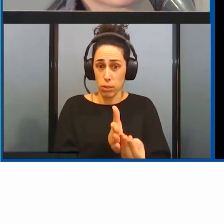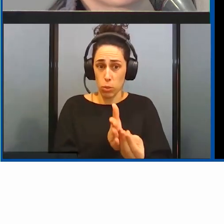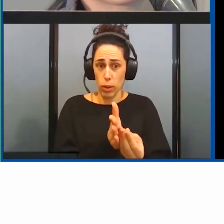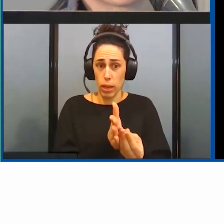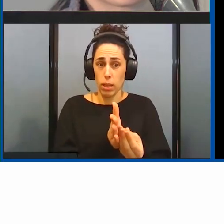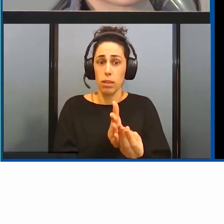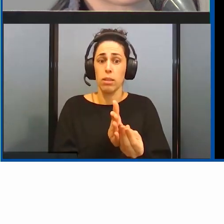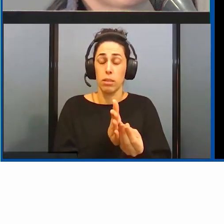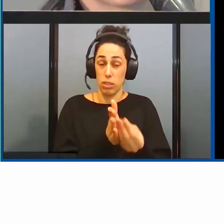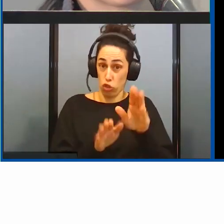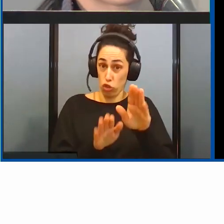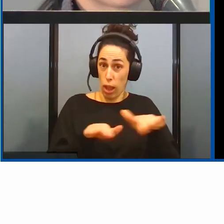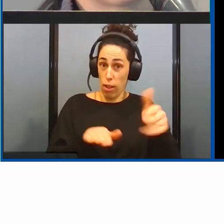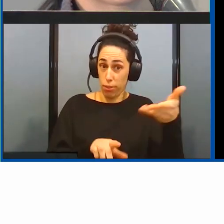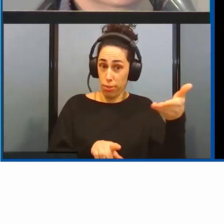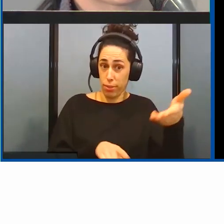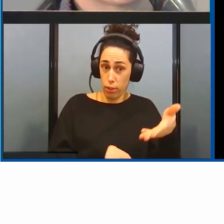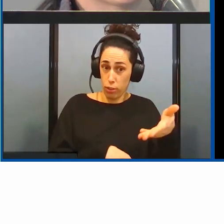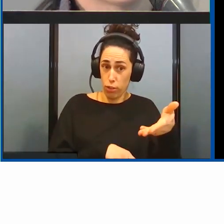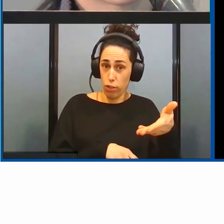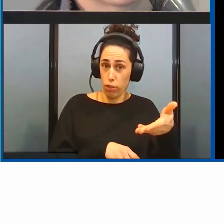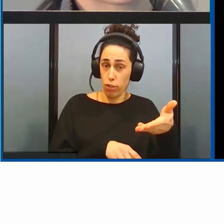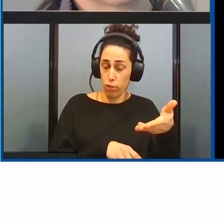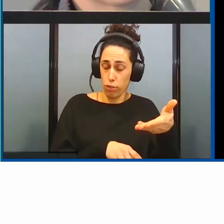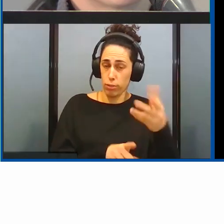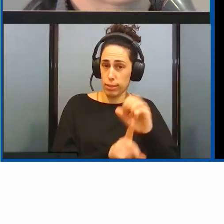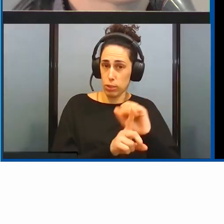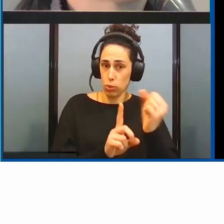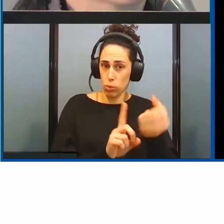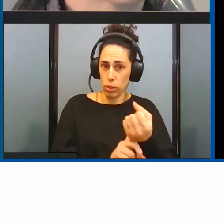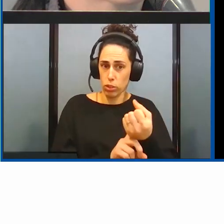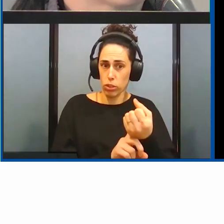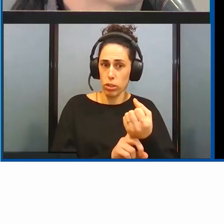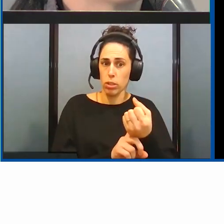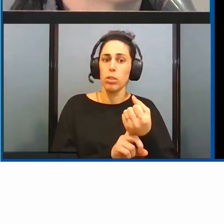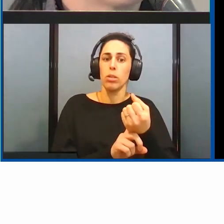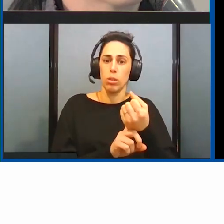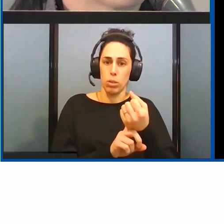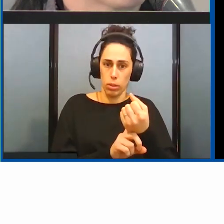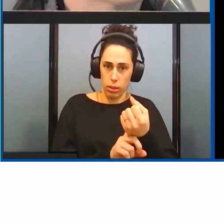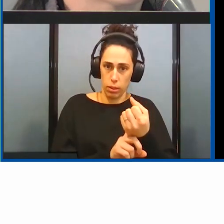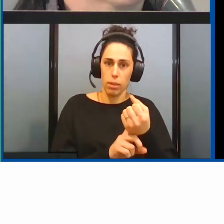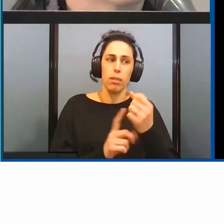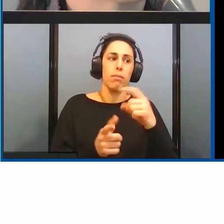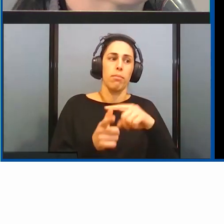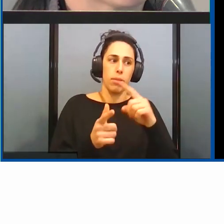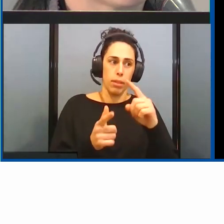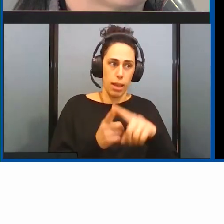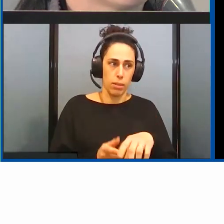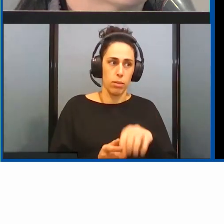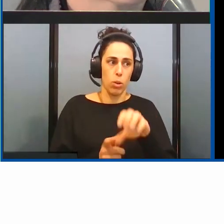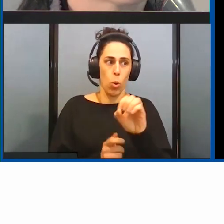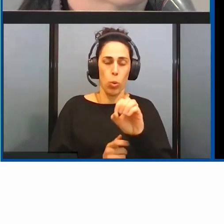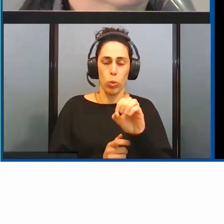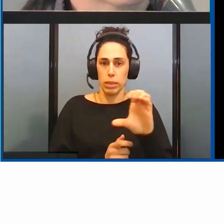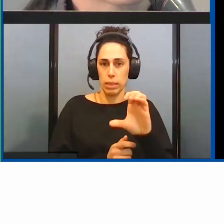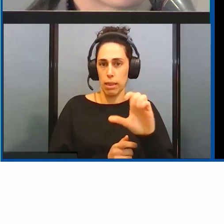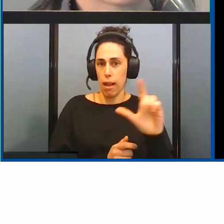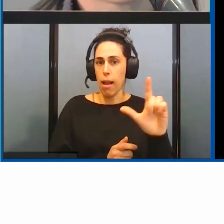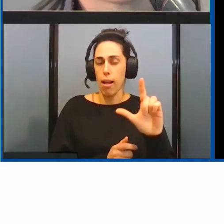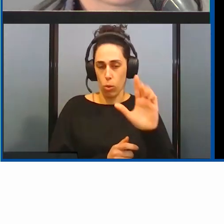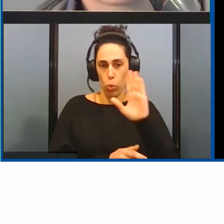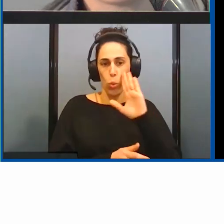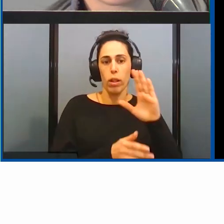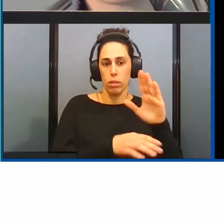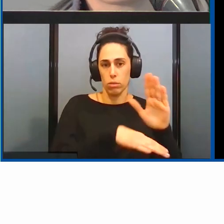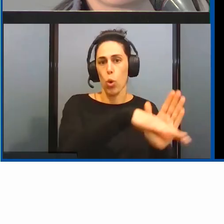and the access and the decision-making and child protection, that's when the OCL gets notified, they get appointed. So they're